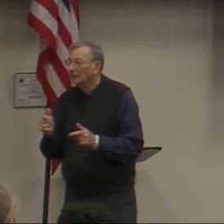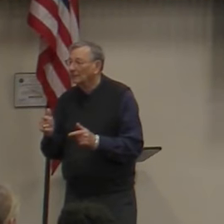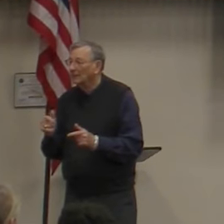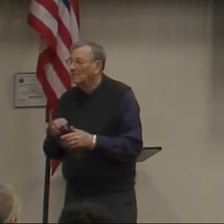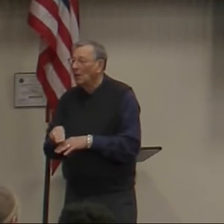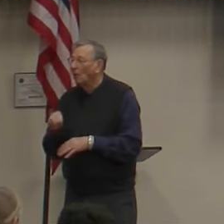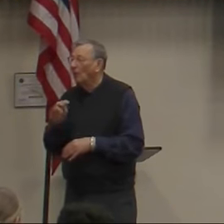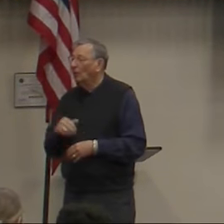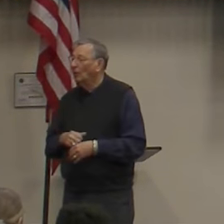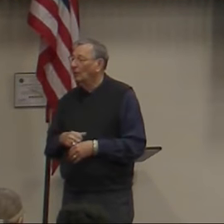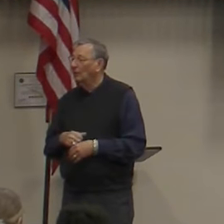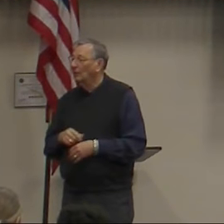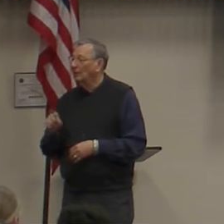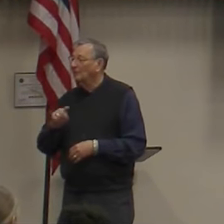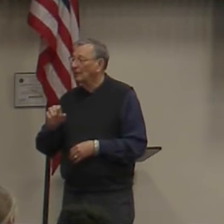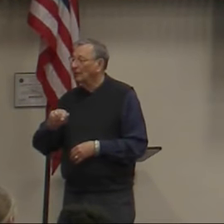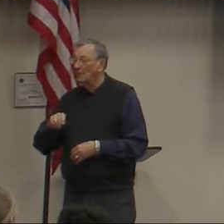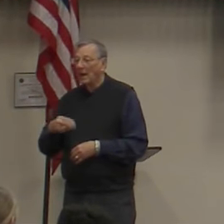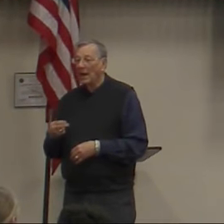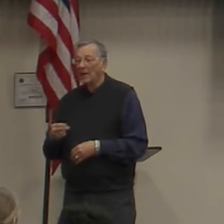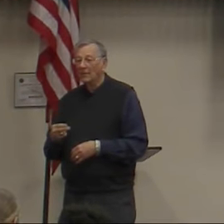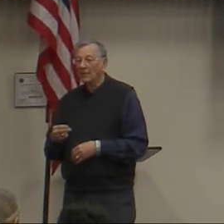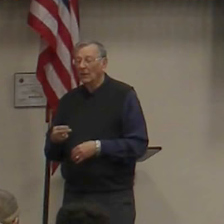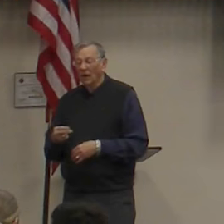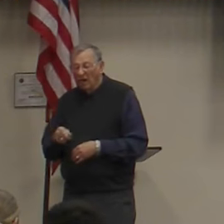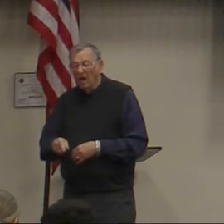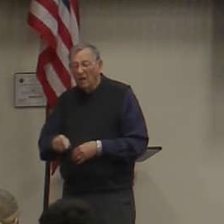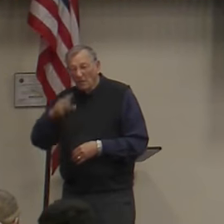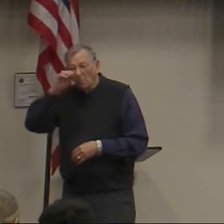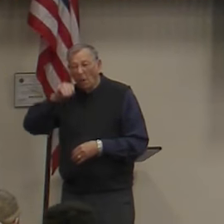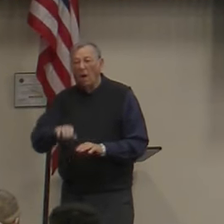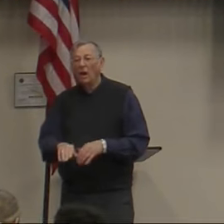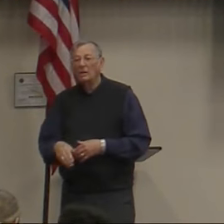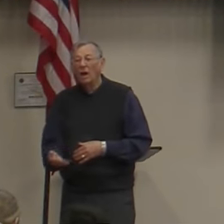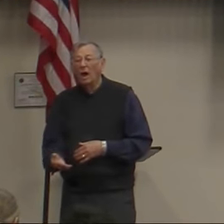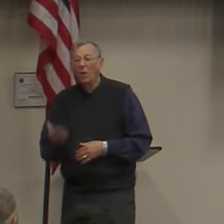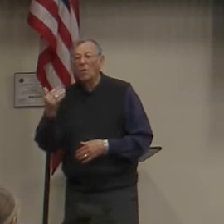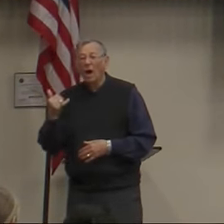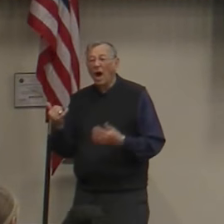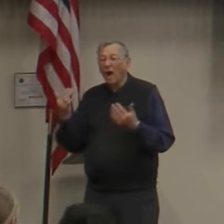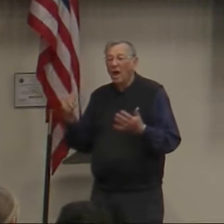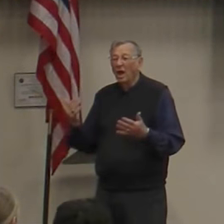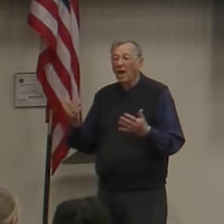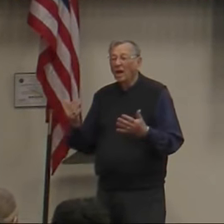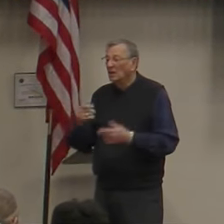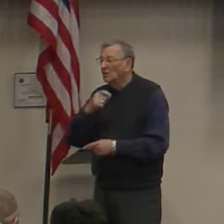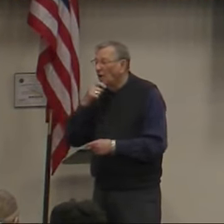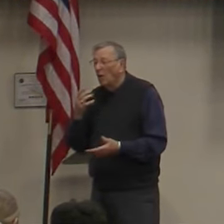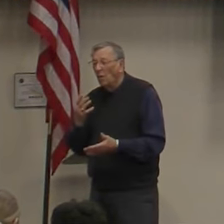Zarephath. The widow's son dies. We don't know exactly why. Maybe it was related to this drought.